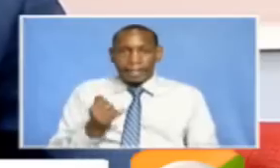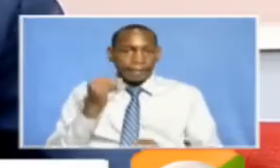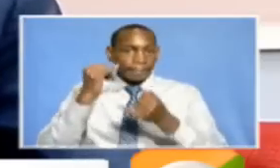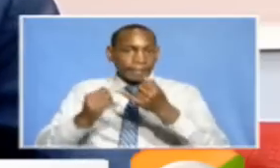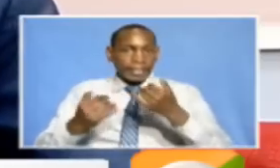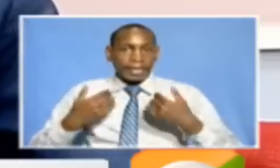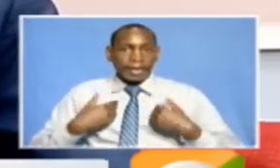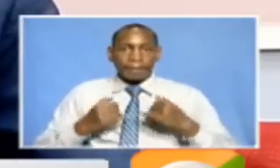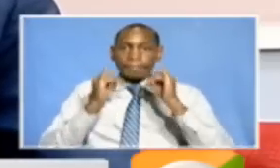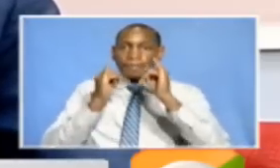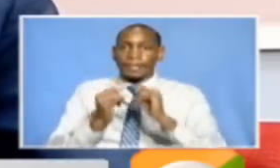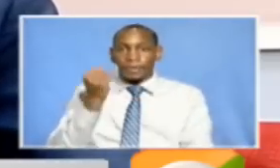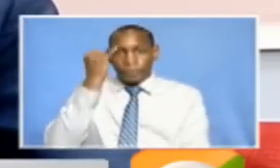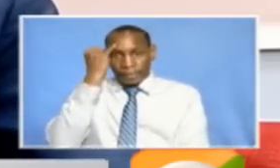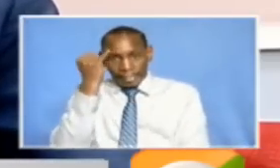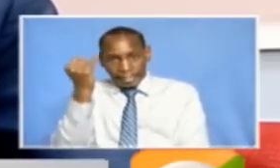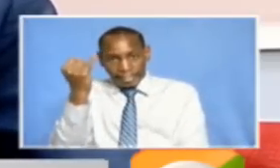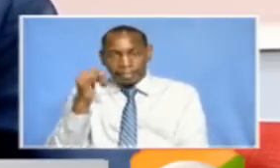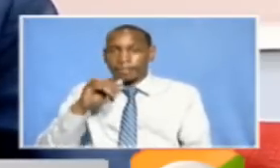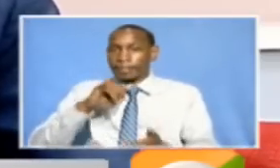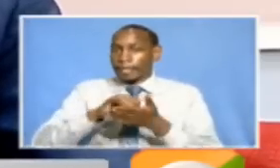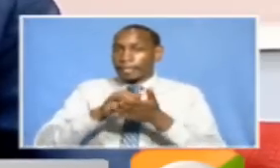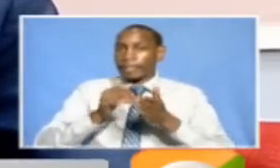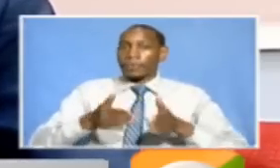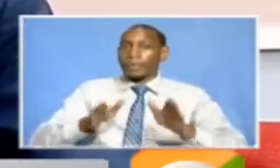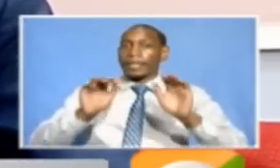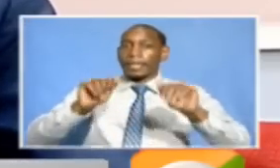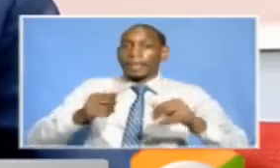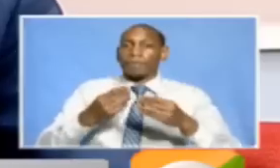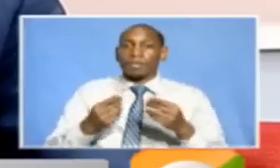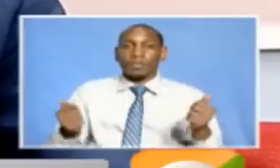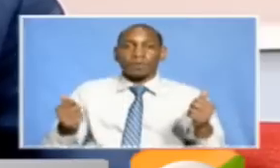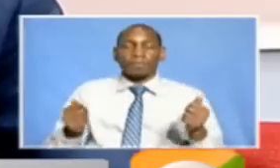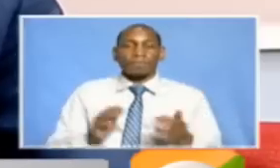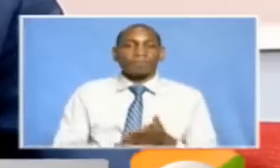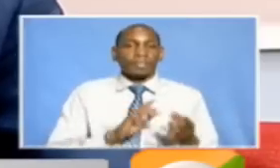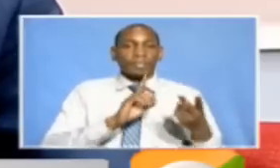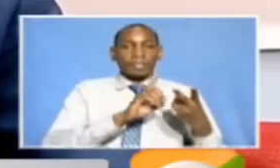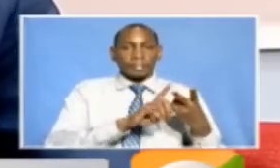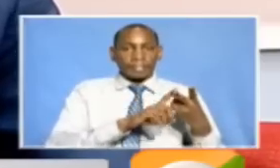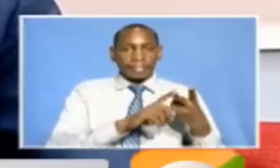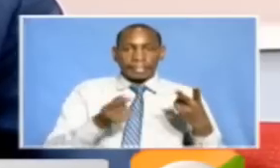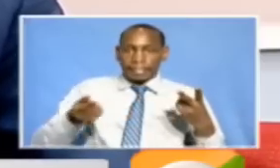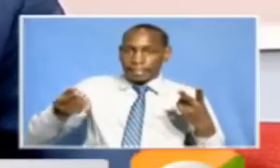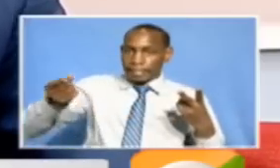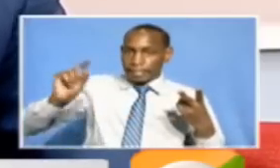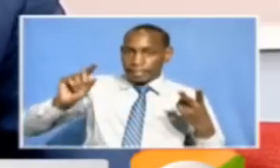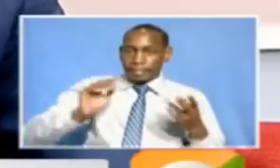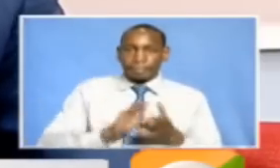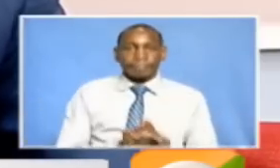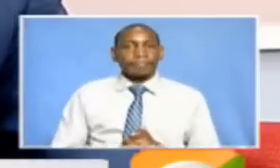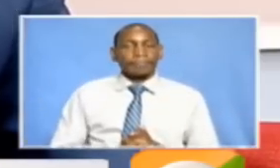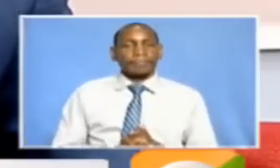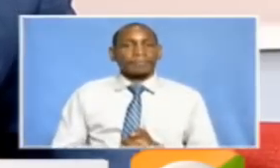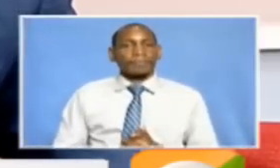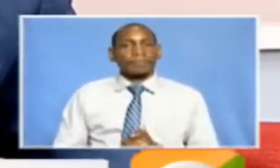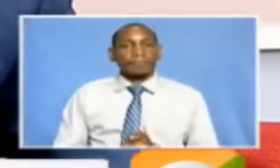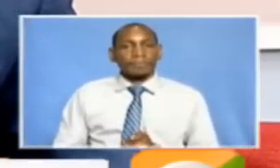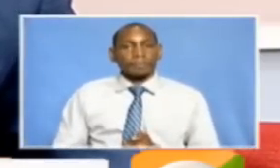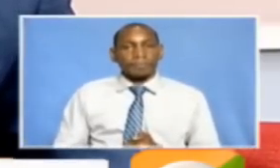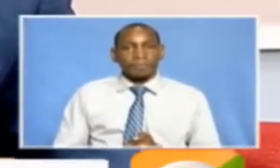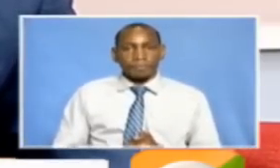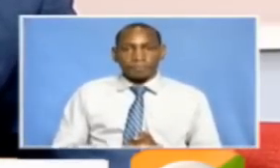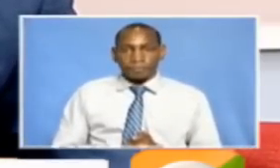we have a new norm. That way, we will be able to address. And the second part to that is, at least